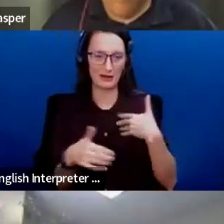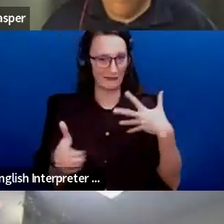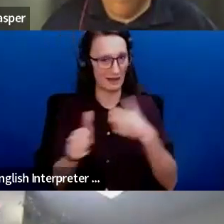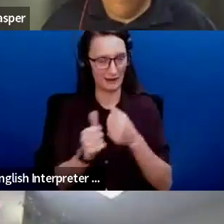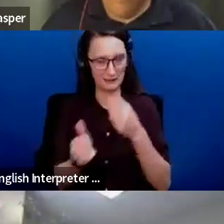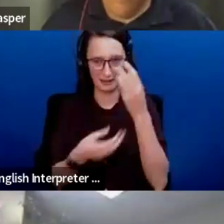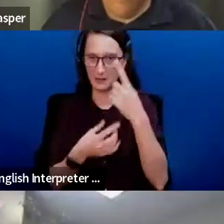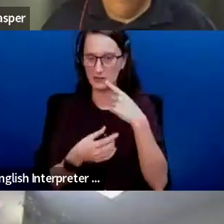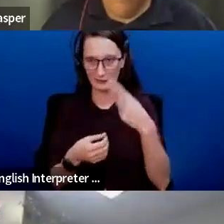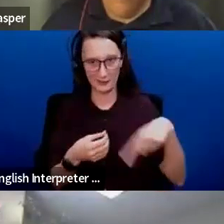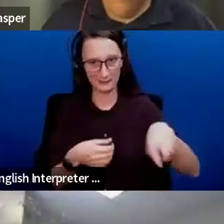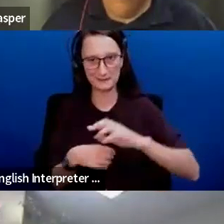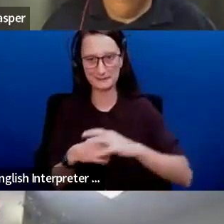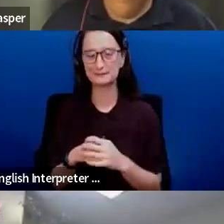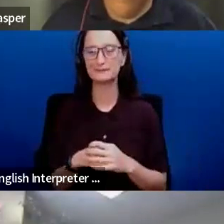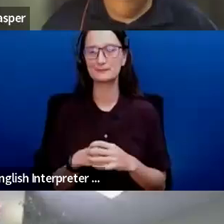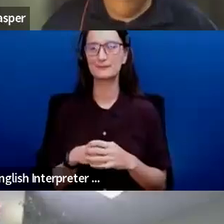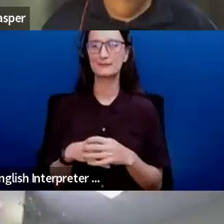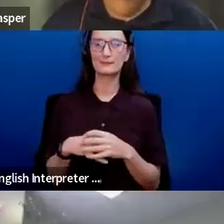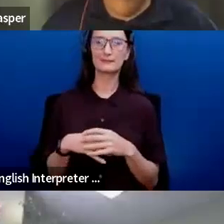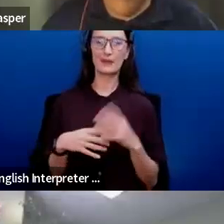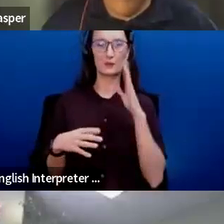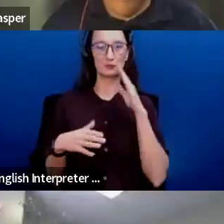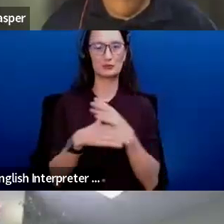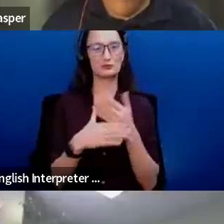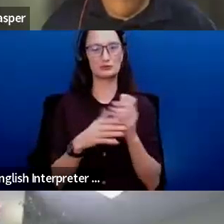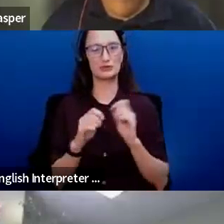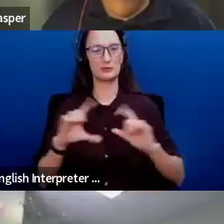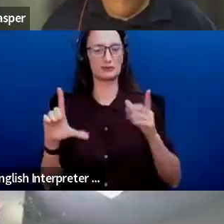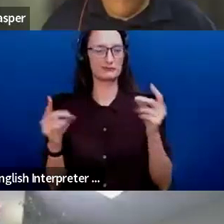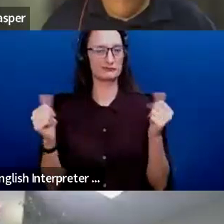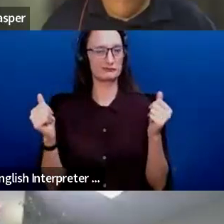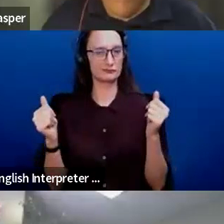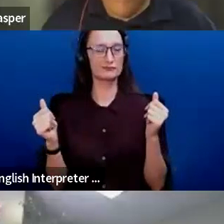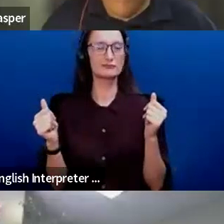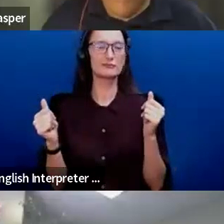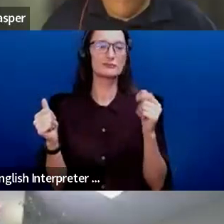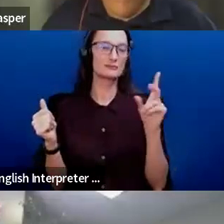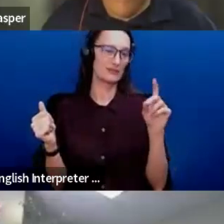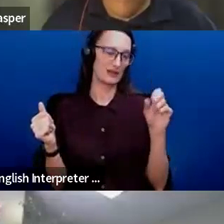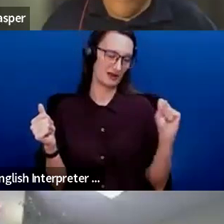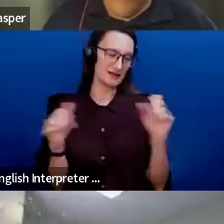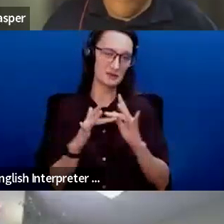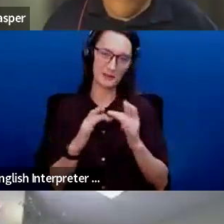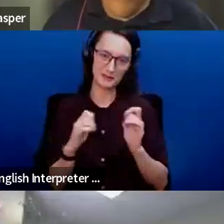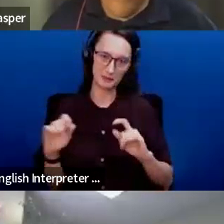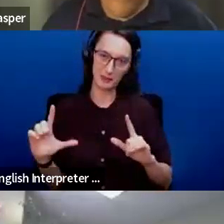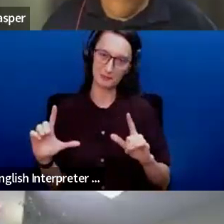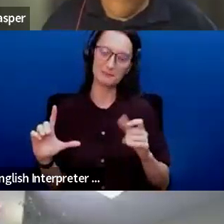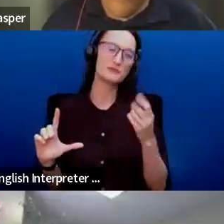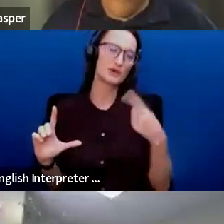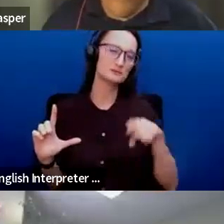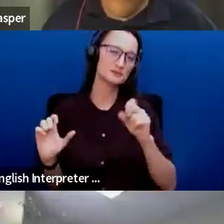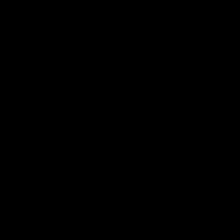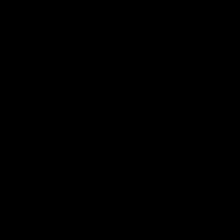folks. So I'm going to share my screen real quickly and just go to DDS's website so people can see where